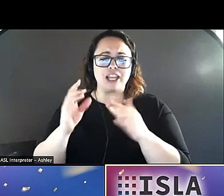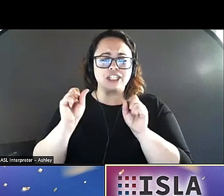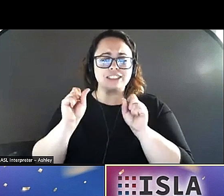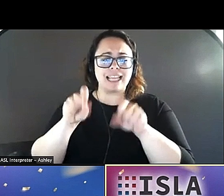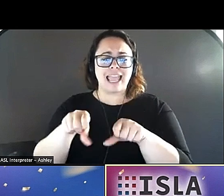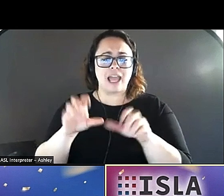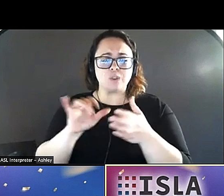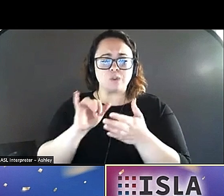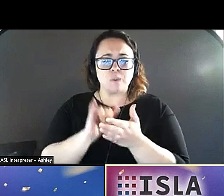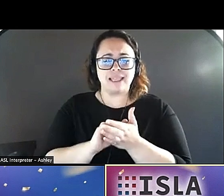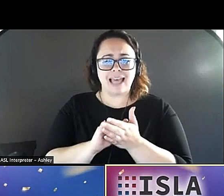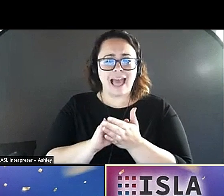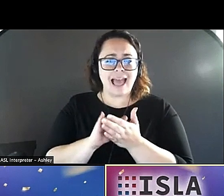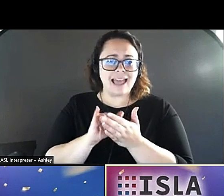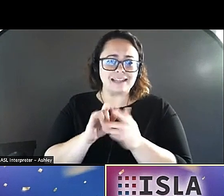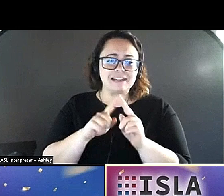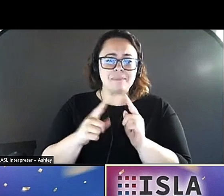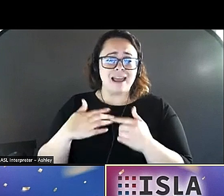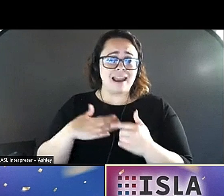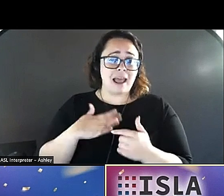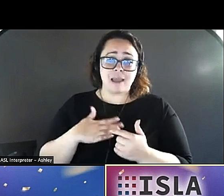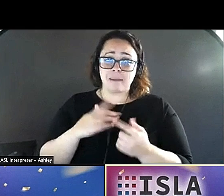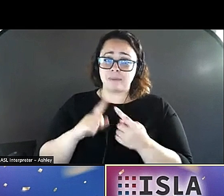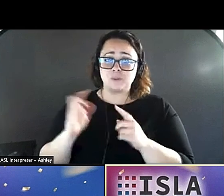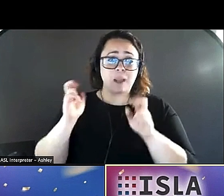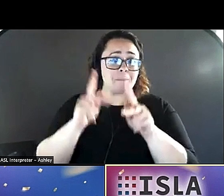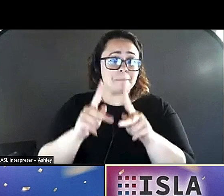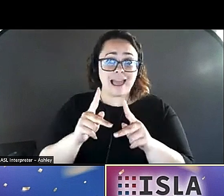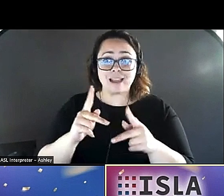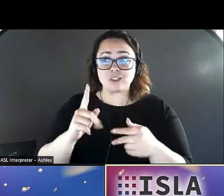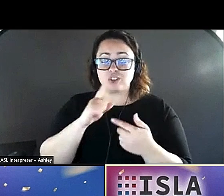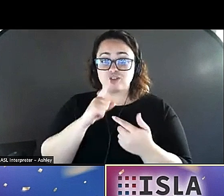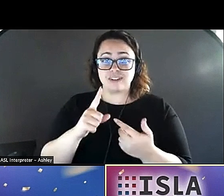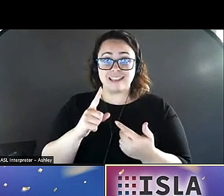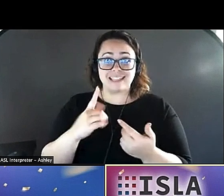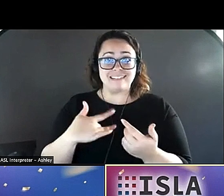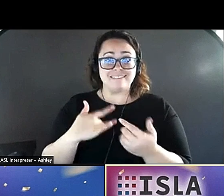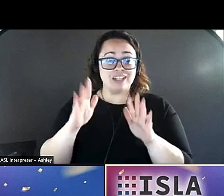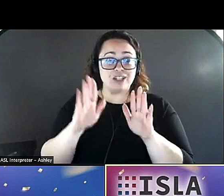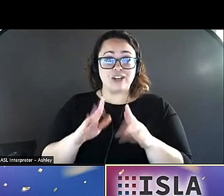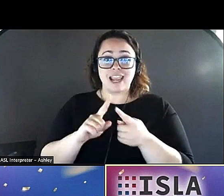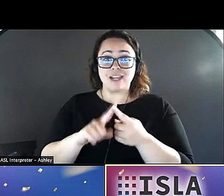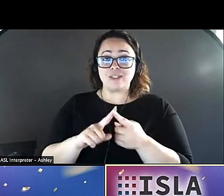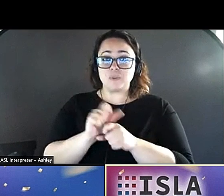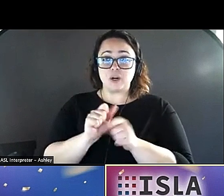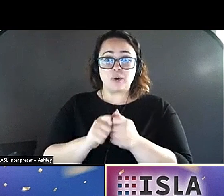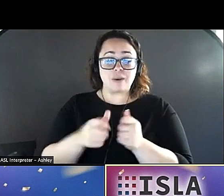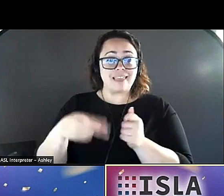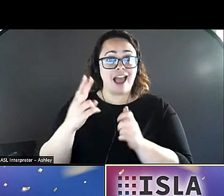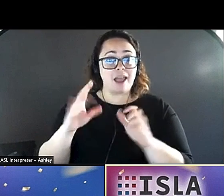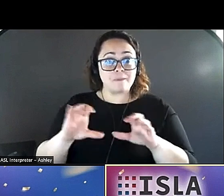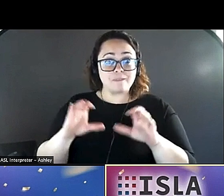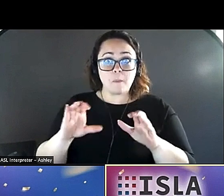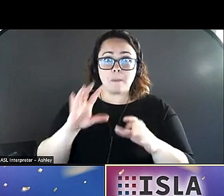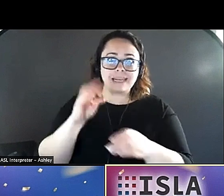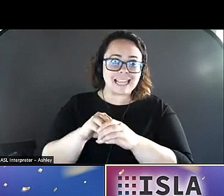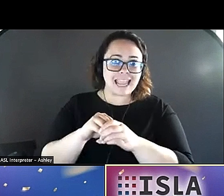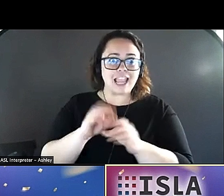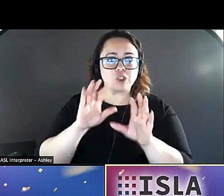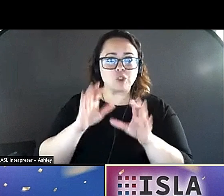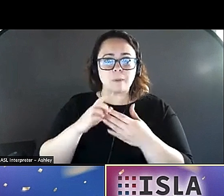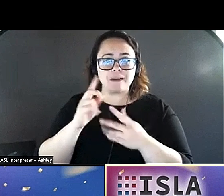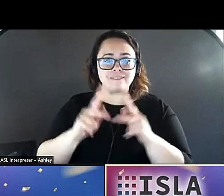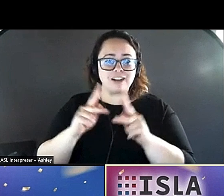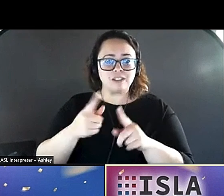but I'm more than happy to come back. And so it's been a pleasure to work with such a high performing and an engaged group of individuals from so many